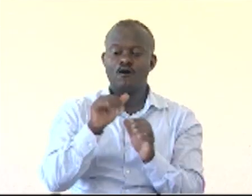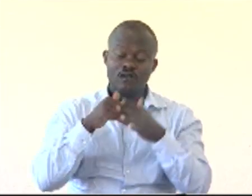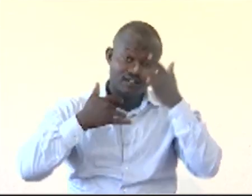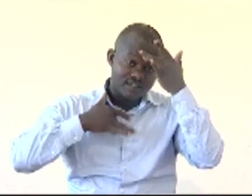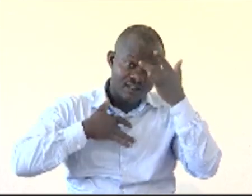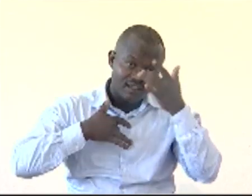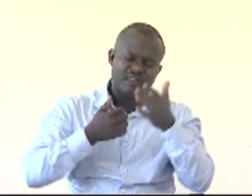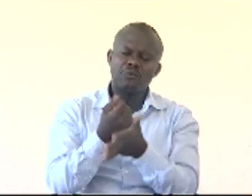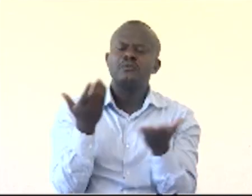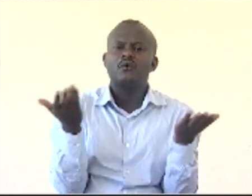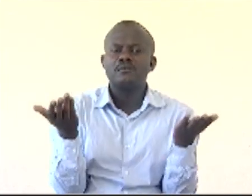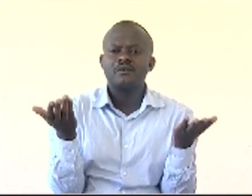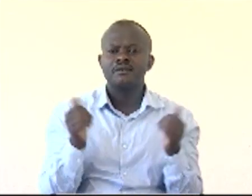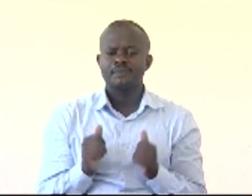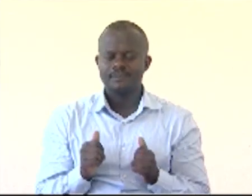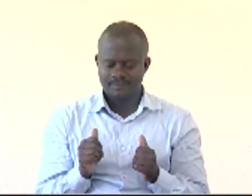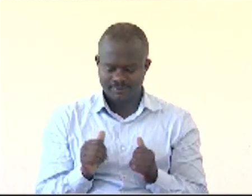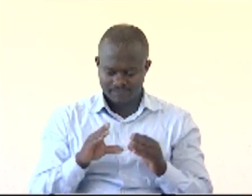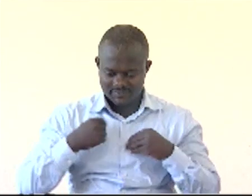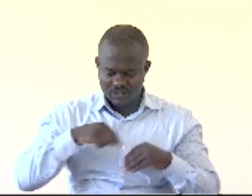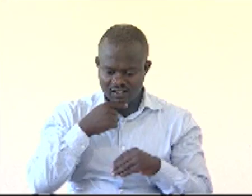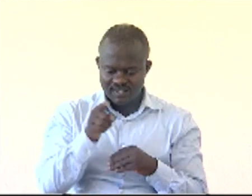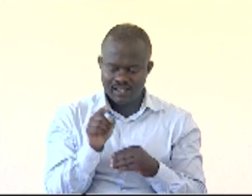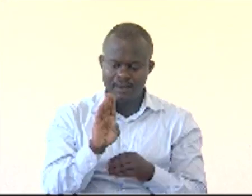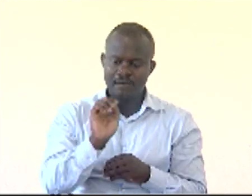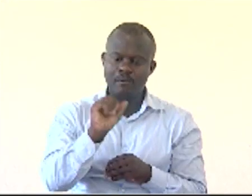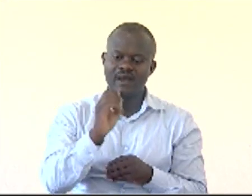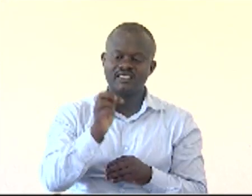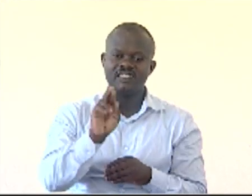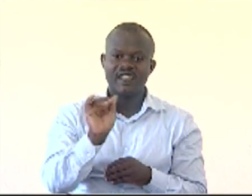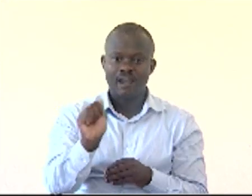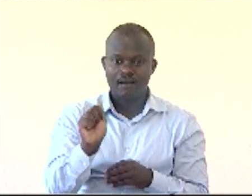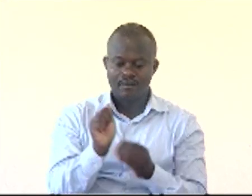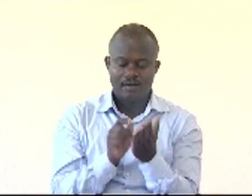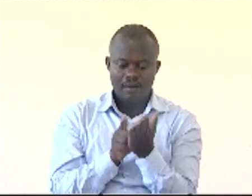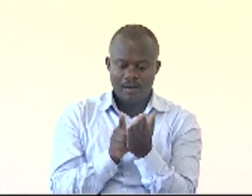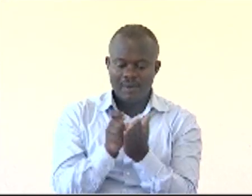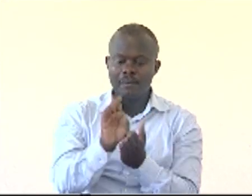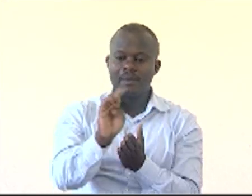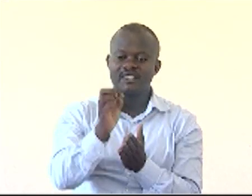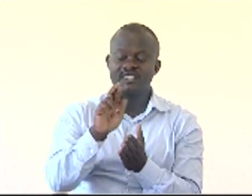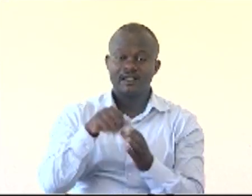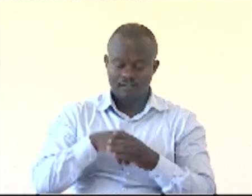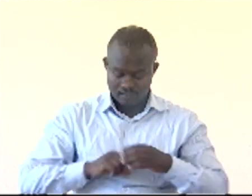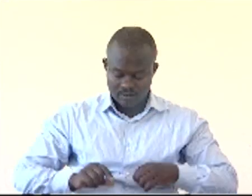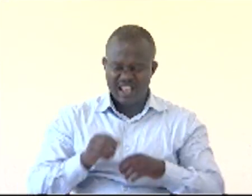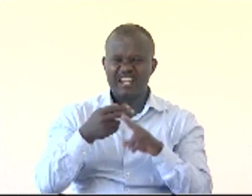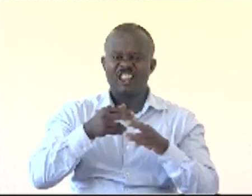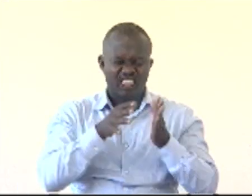they cause. Let us talk about bacteria. Bacteria can cause diseases like